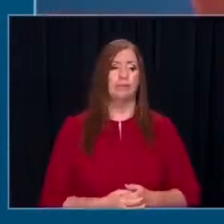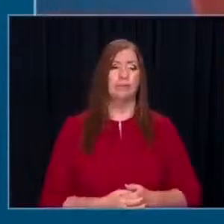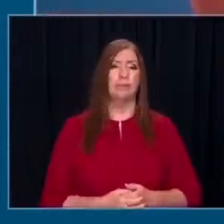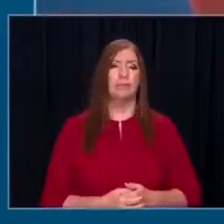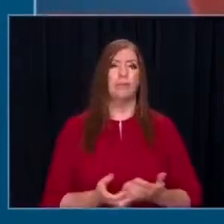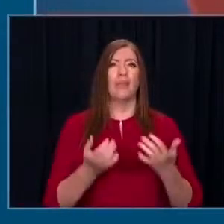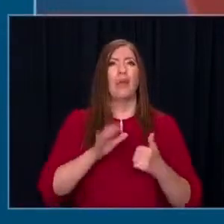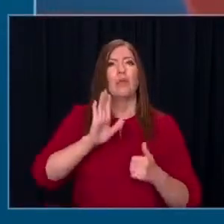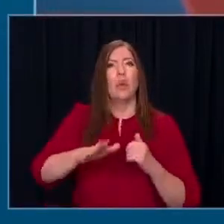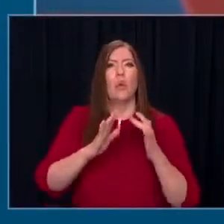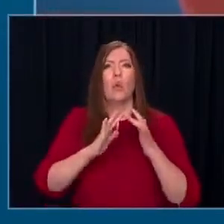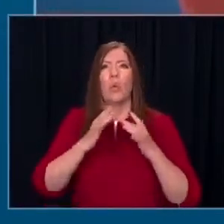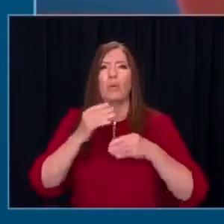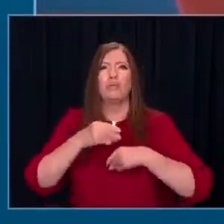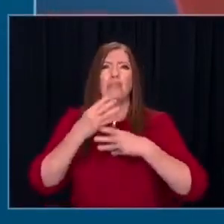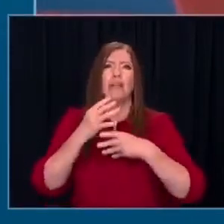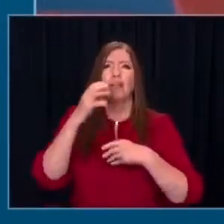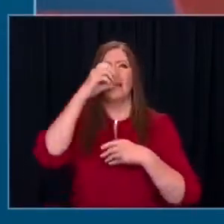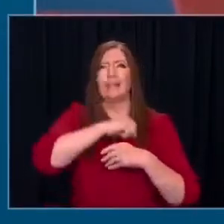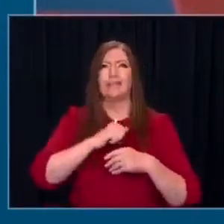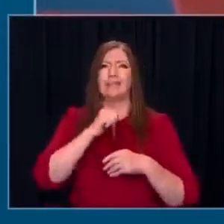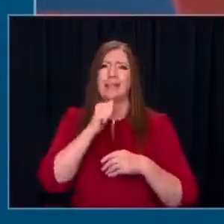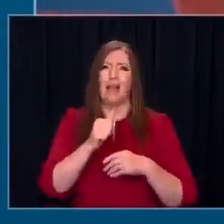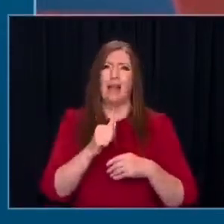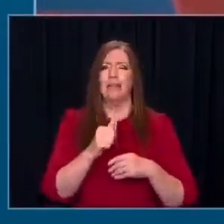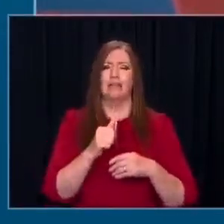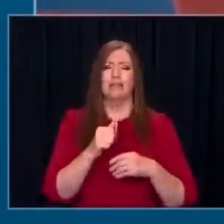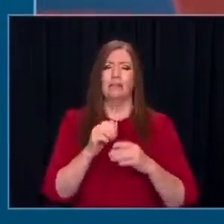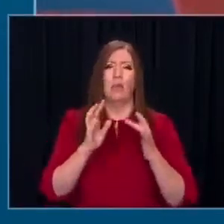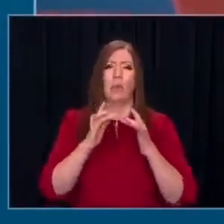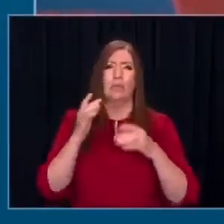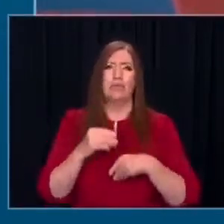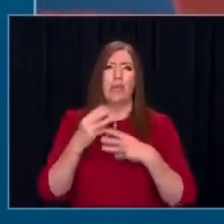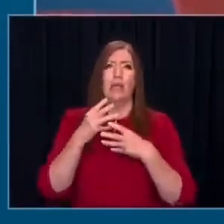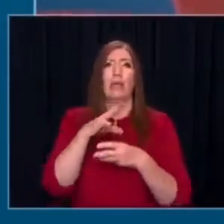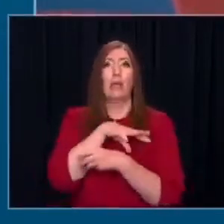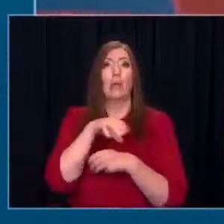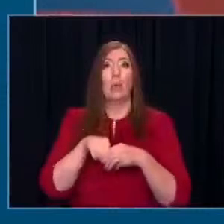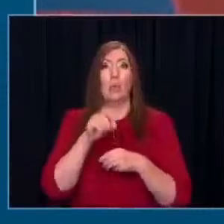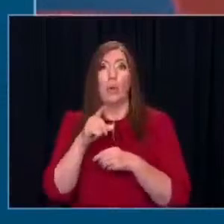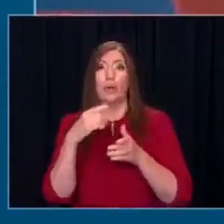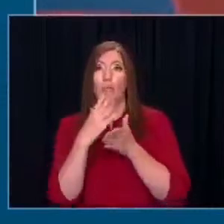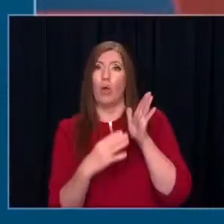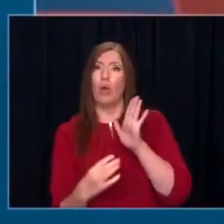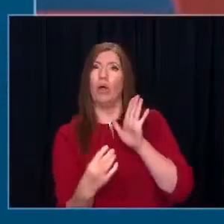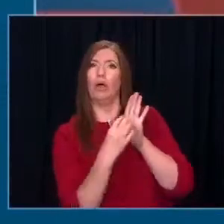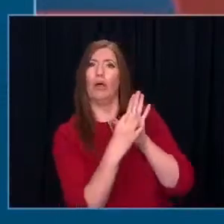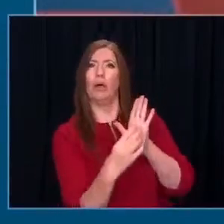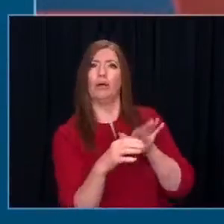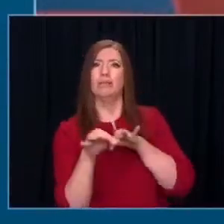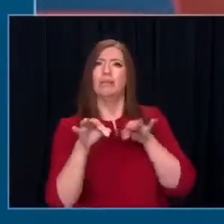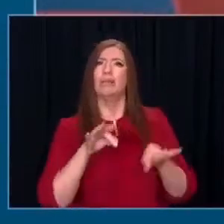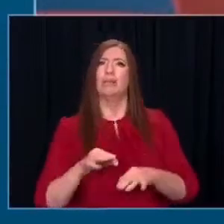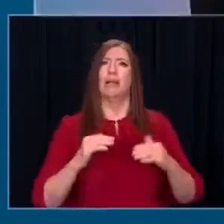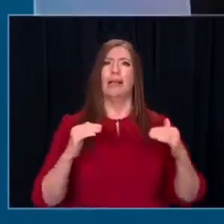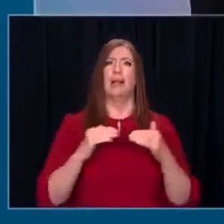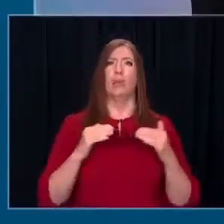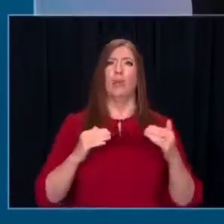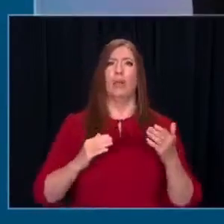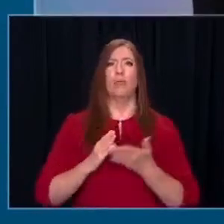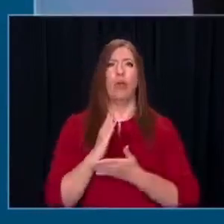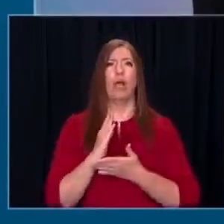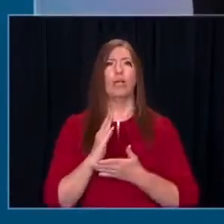Moving on, your website, well, I guess it's not quite moving on, but your website does contain a section discussing equal rights and a just and